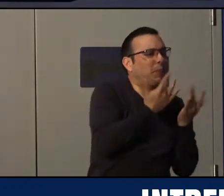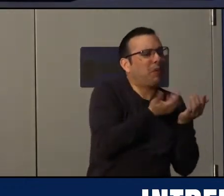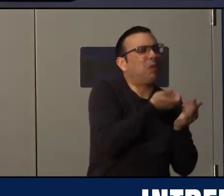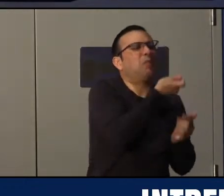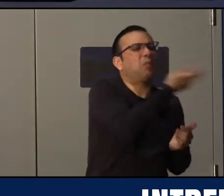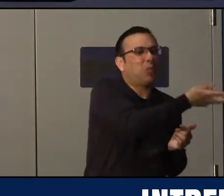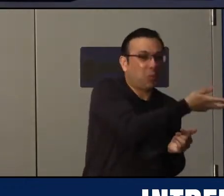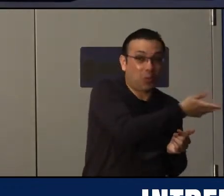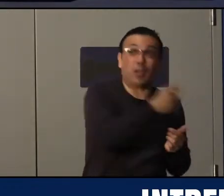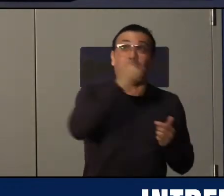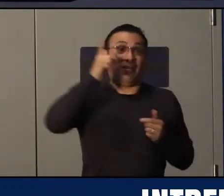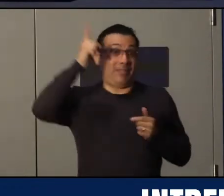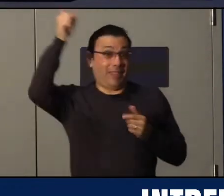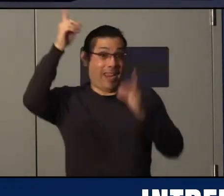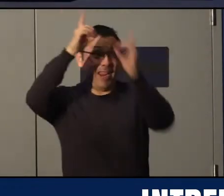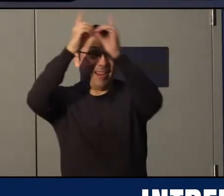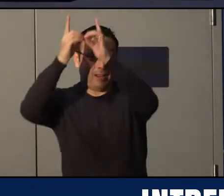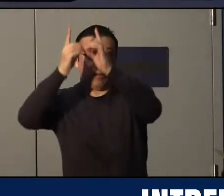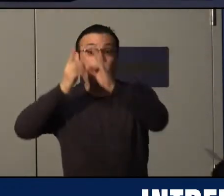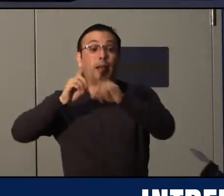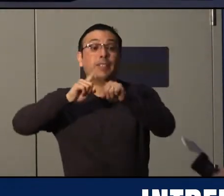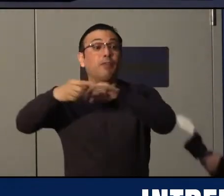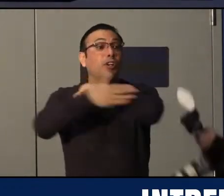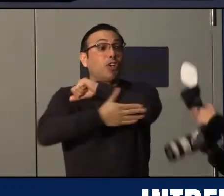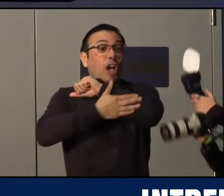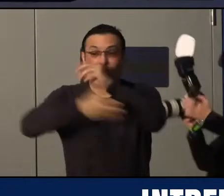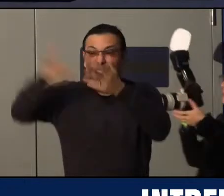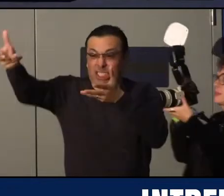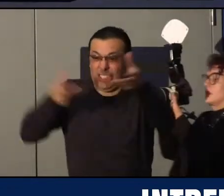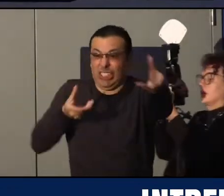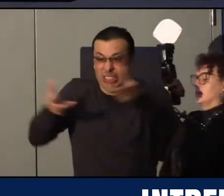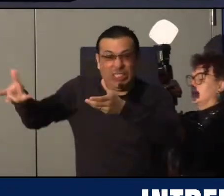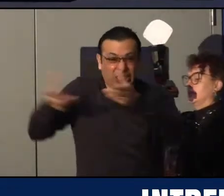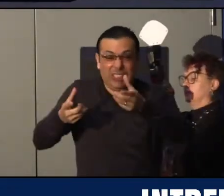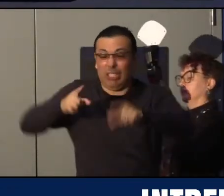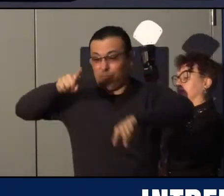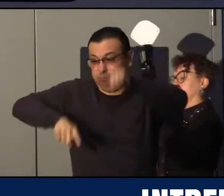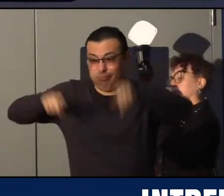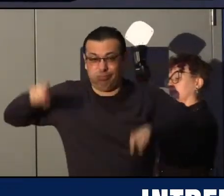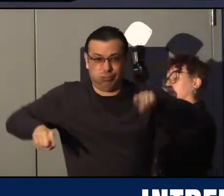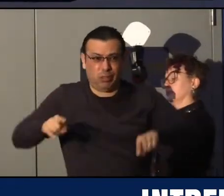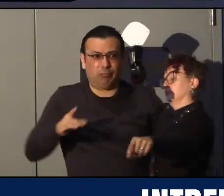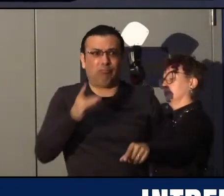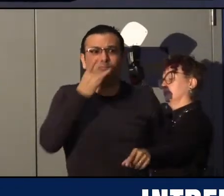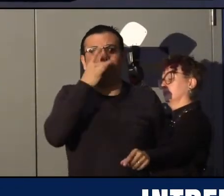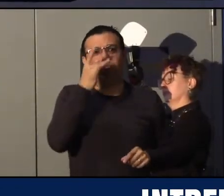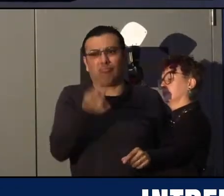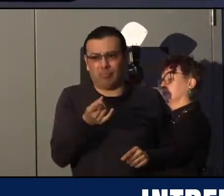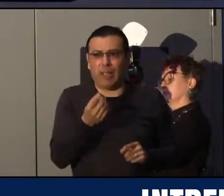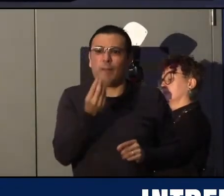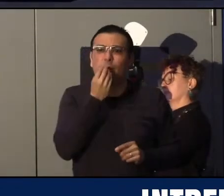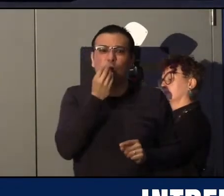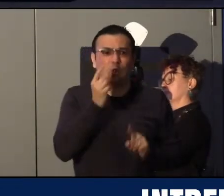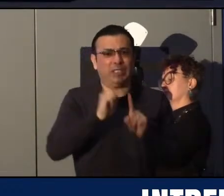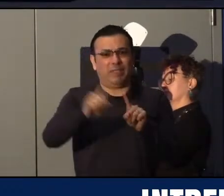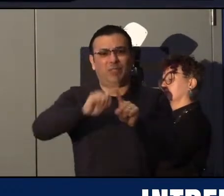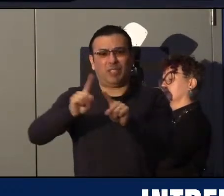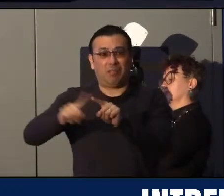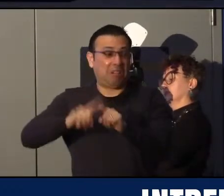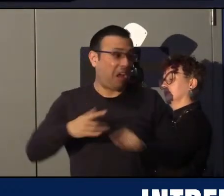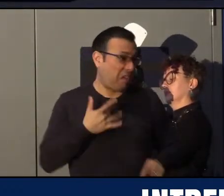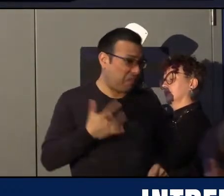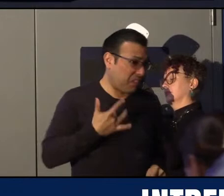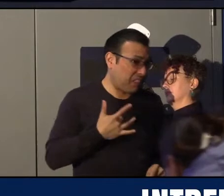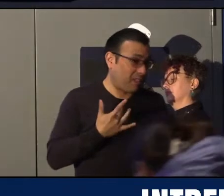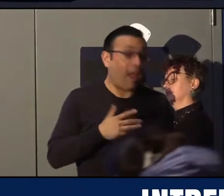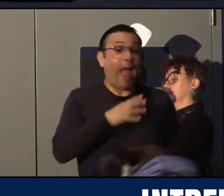from all of the different countries. And, man, it just really tasted good. There was a nice variety of food, I thought. And there's nothing